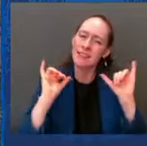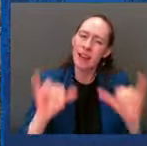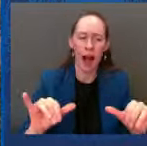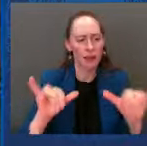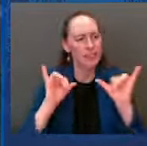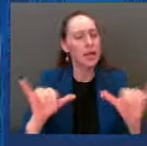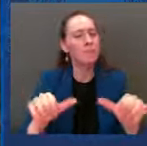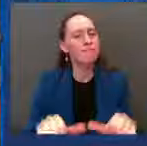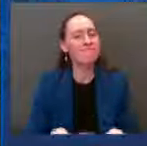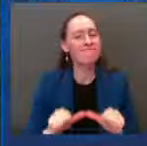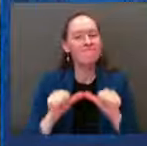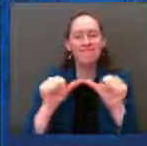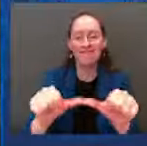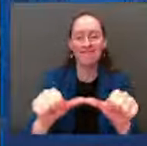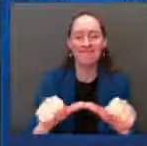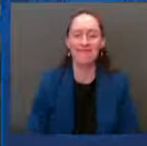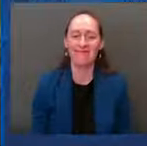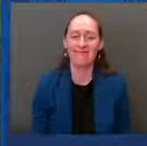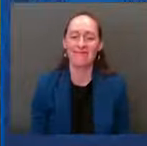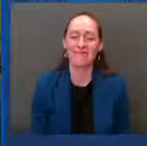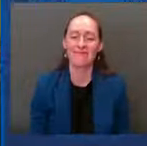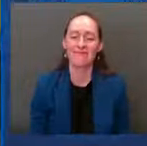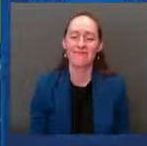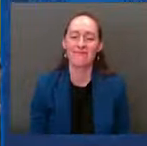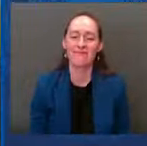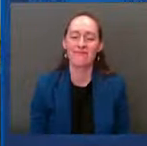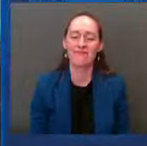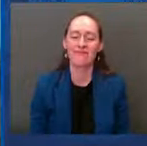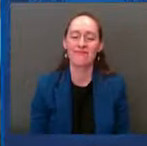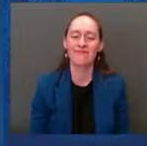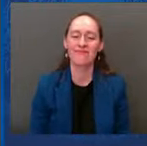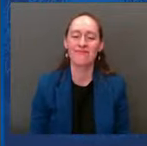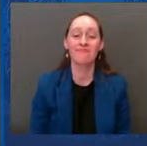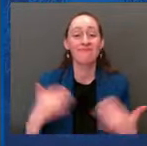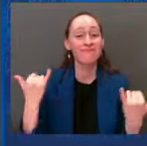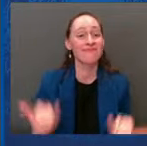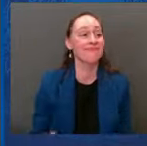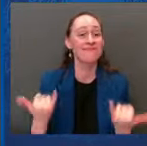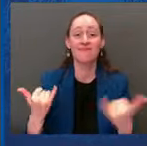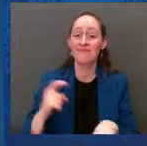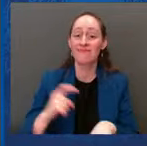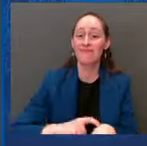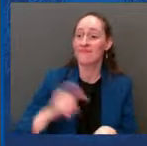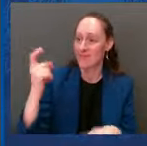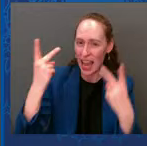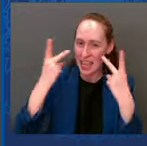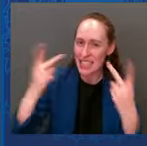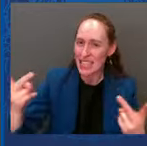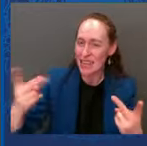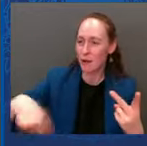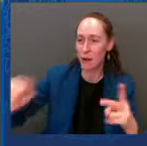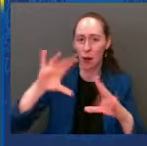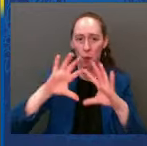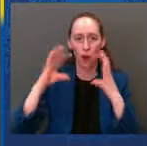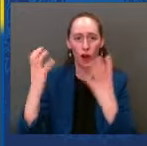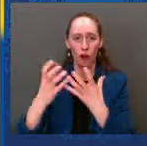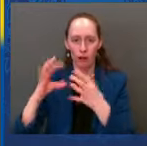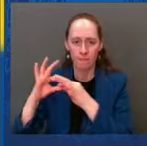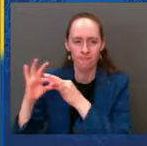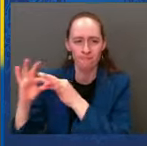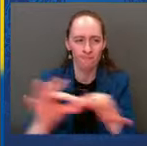The world is also coming together to address the global fallout from President Putin's war. Putin tried to starve